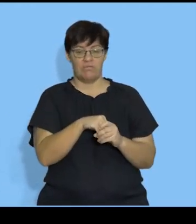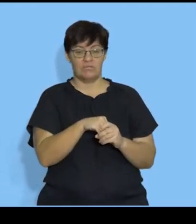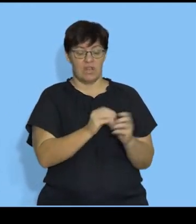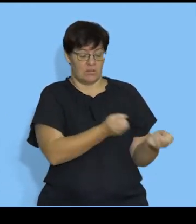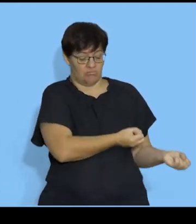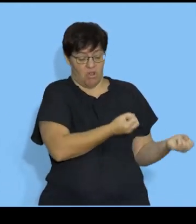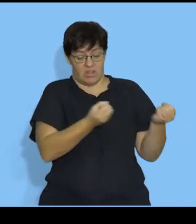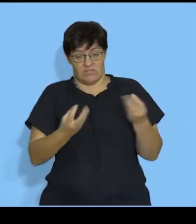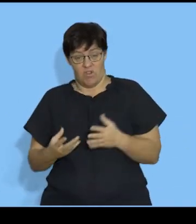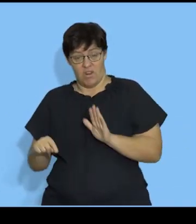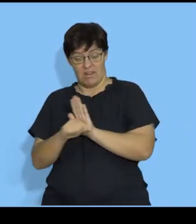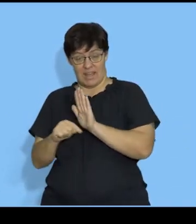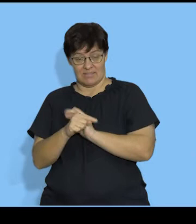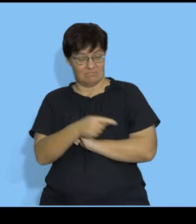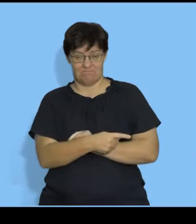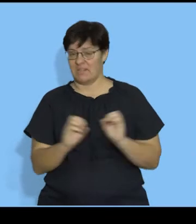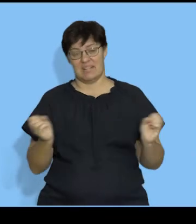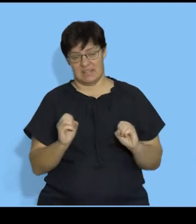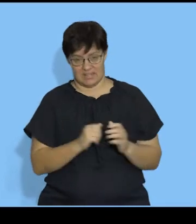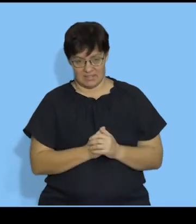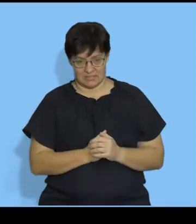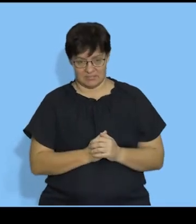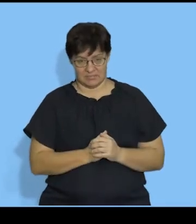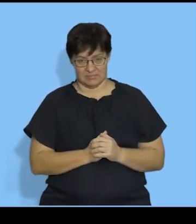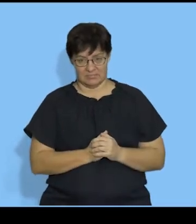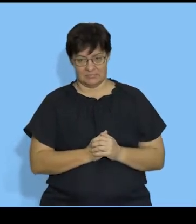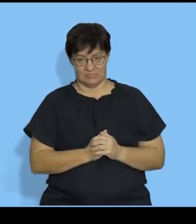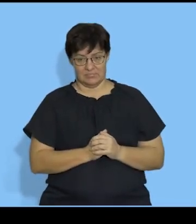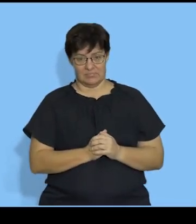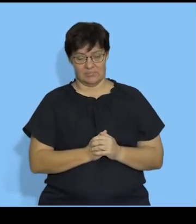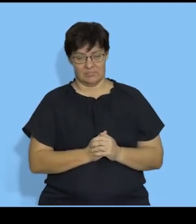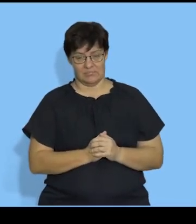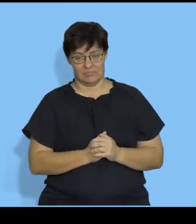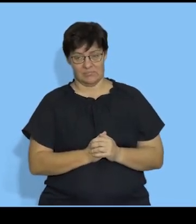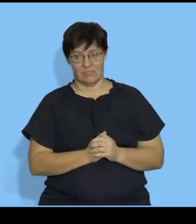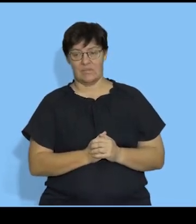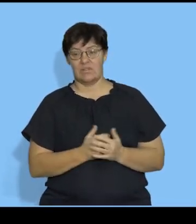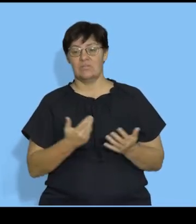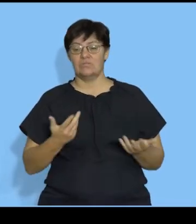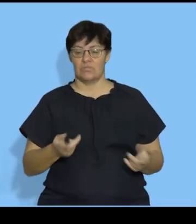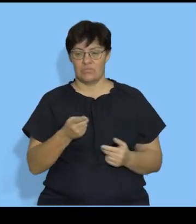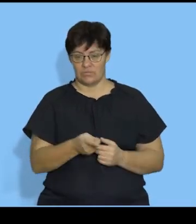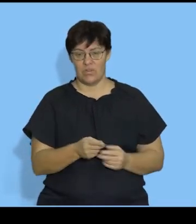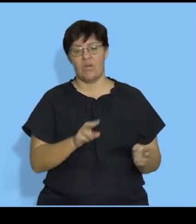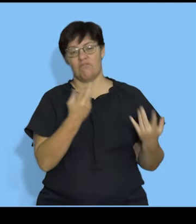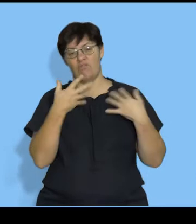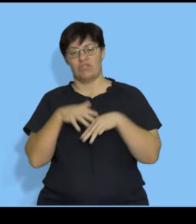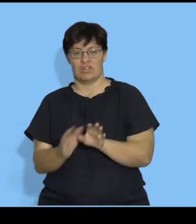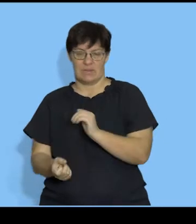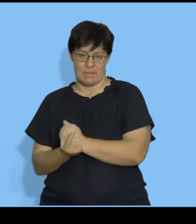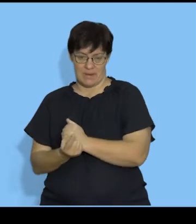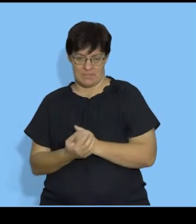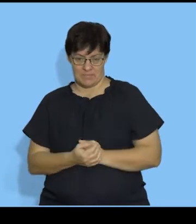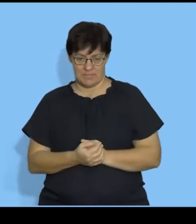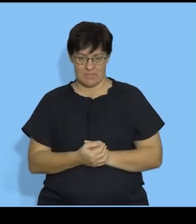transfer. So these are the oxidation and reduction half reactions in as far as this reaction between a metal